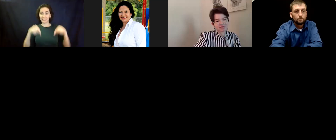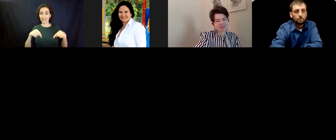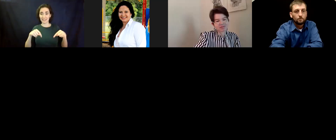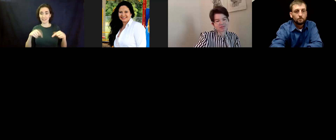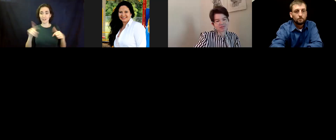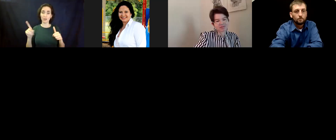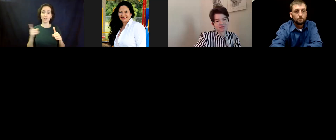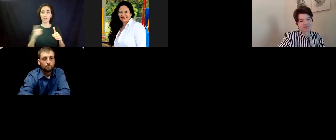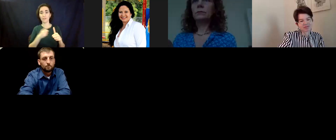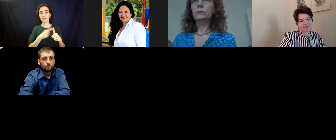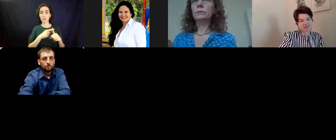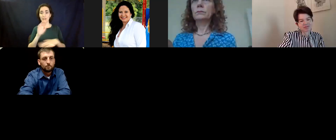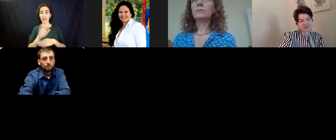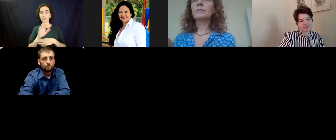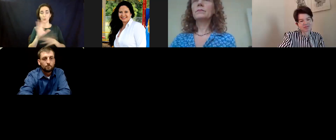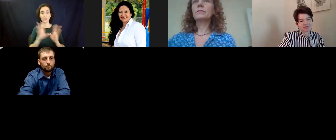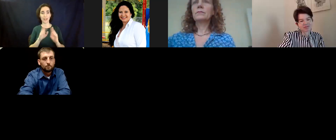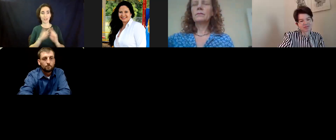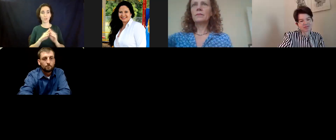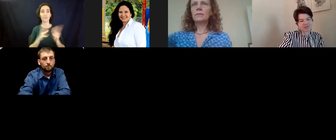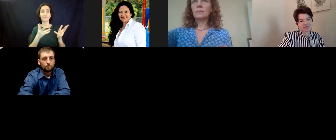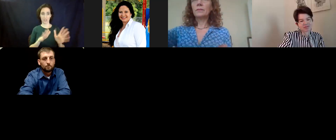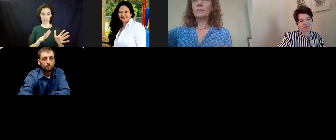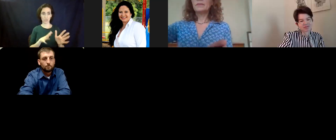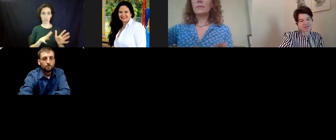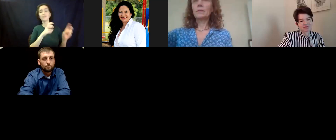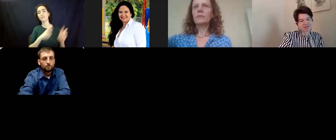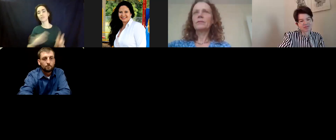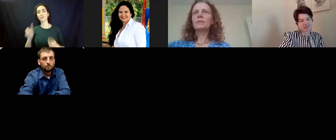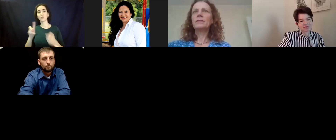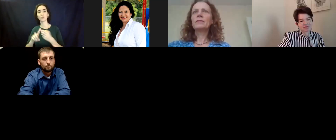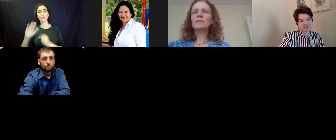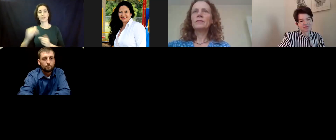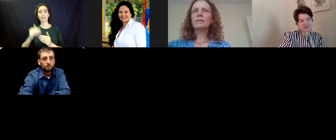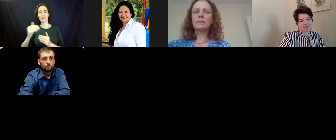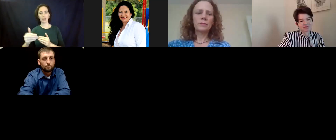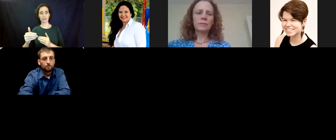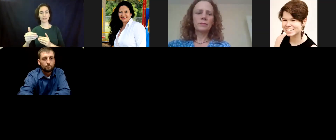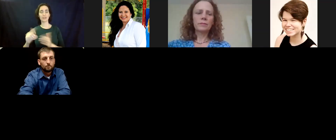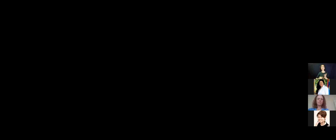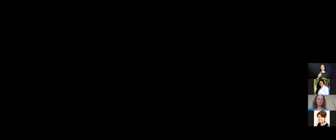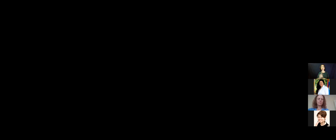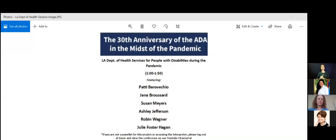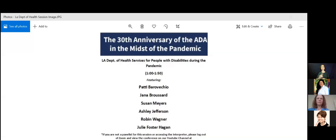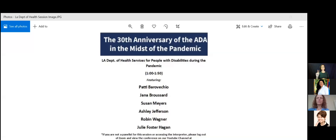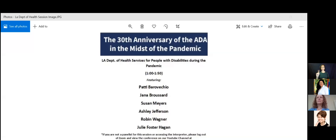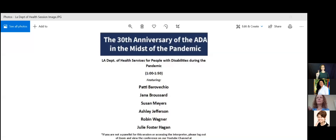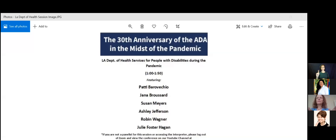first afternoon session, and we're going to move into our next session, which is going to start at 1